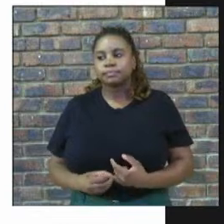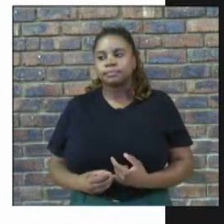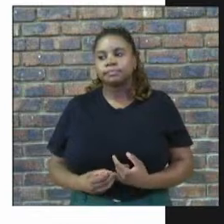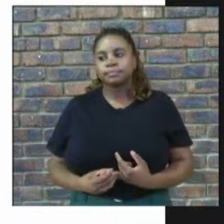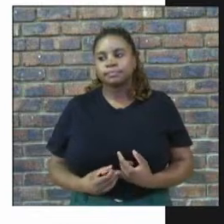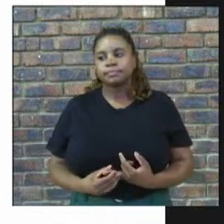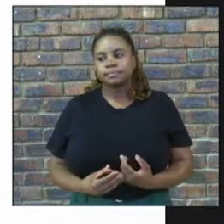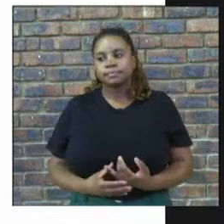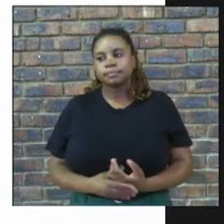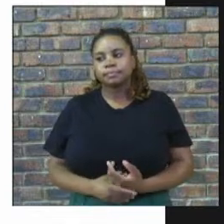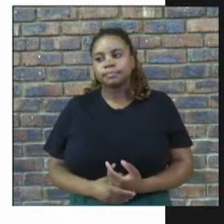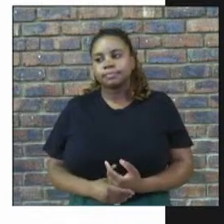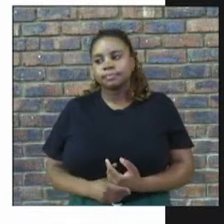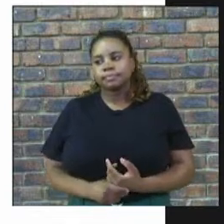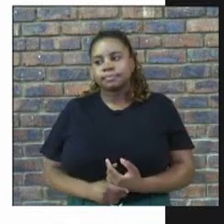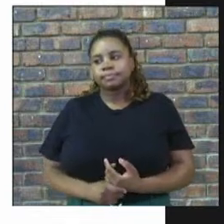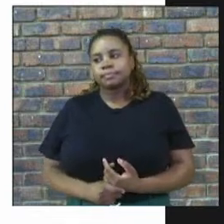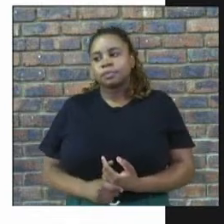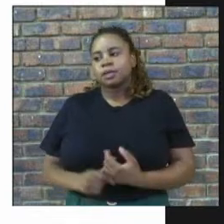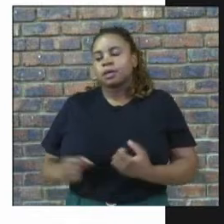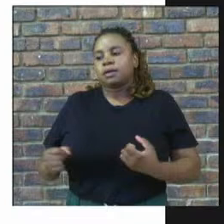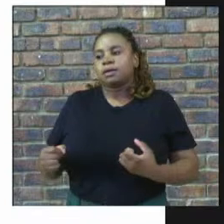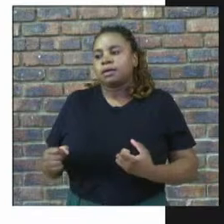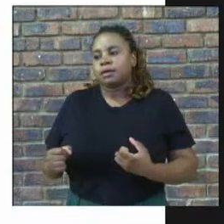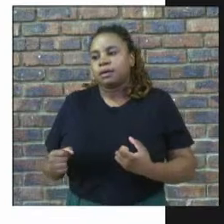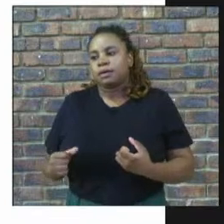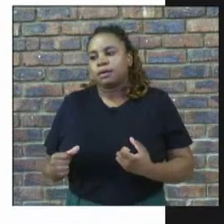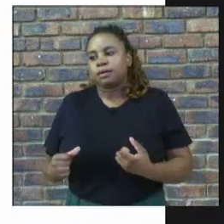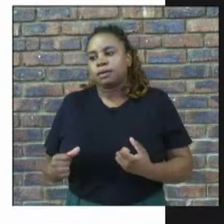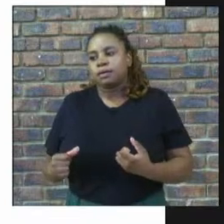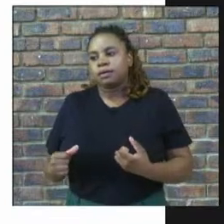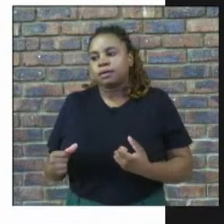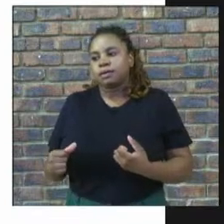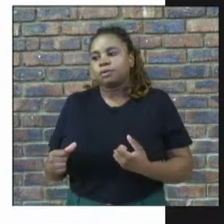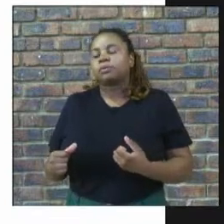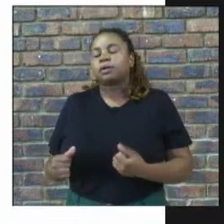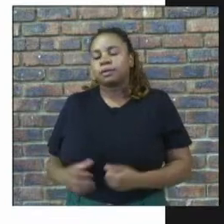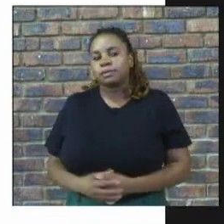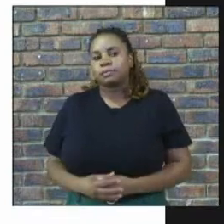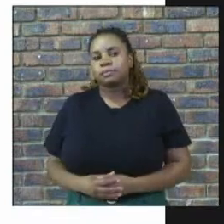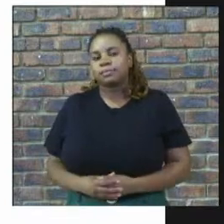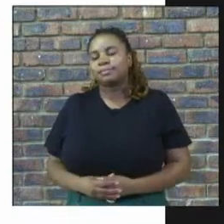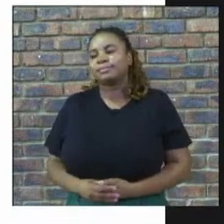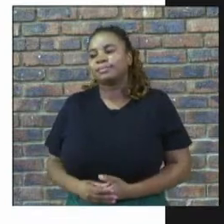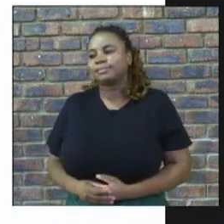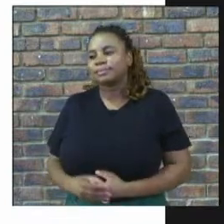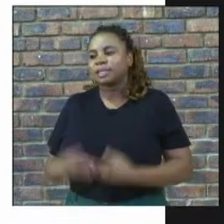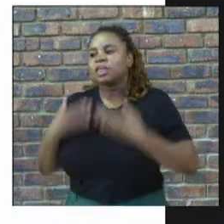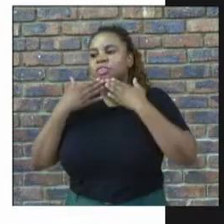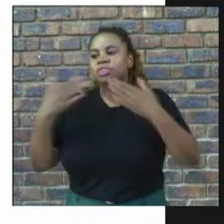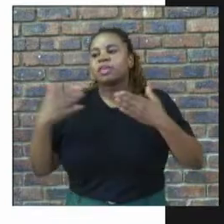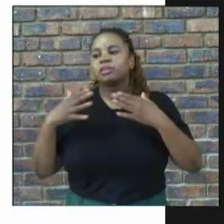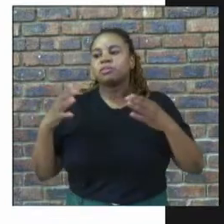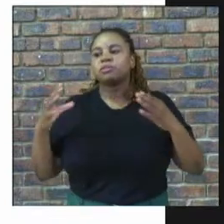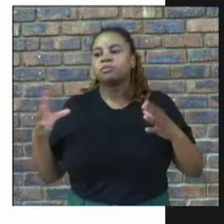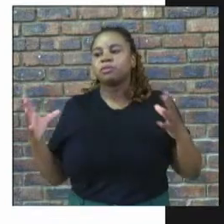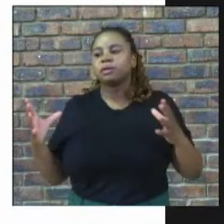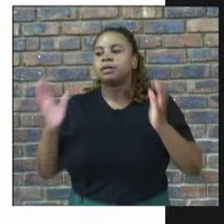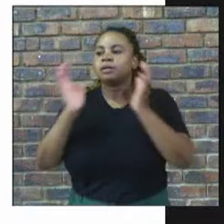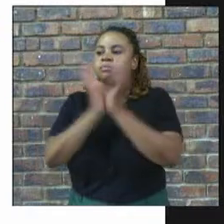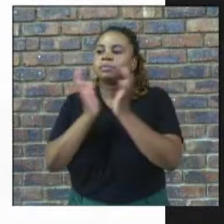capturing us with the beautiful photos and the beautiful videos, thank you very much as well, guys. Our meeting stands